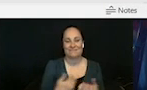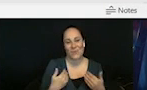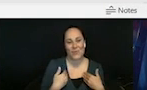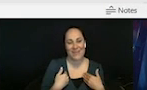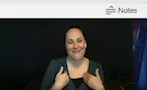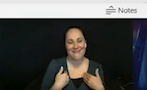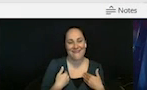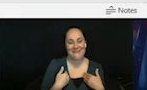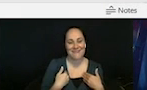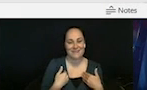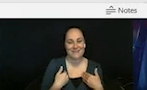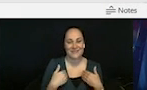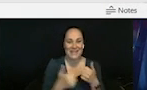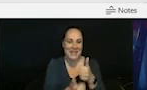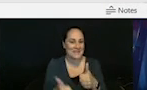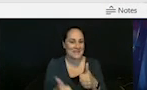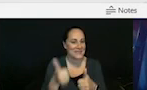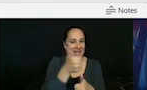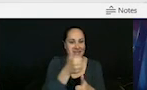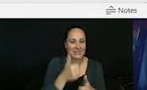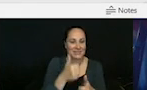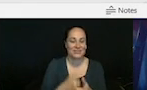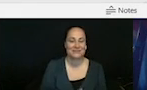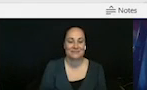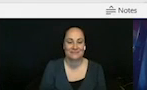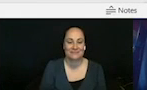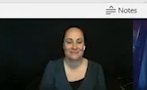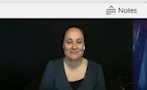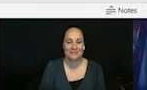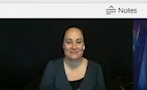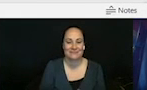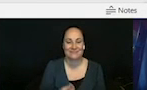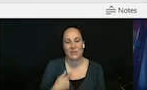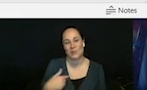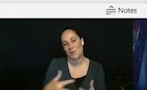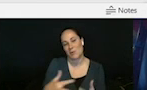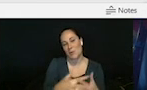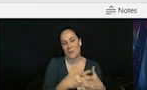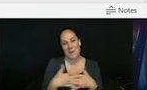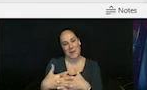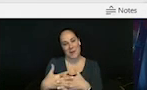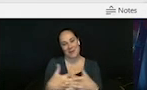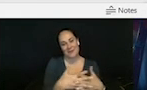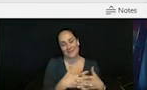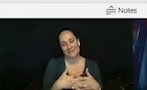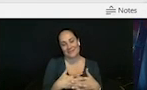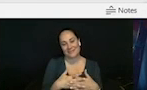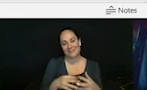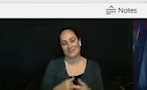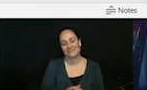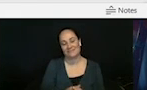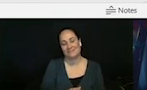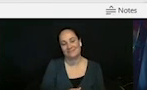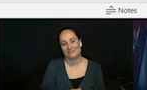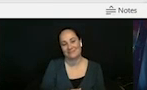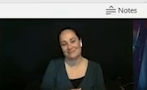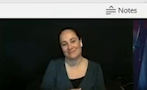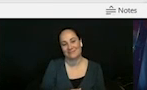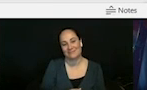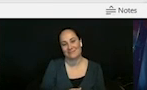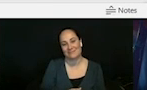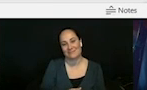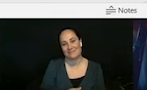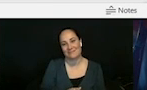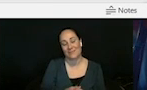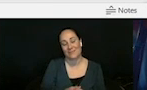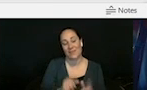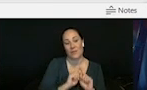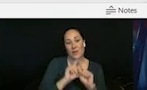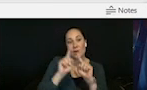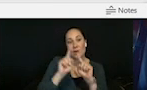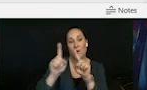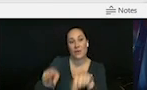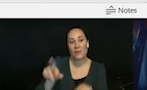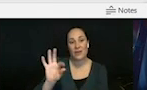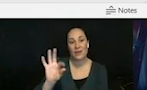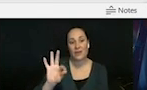do. We're special that way. We're Americans. But we still had to go all the way to Florida and Houston to do